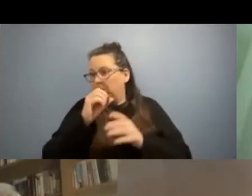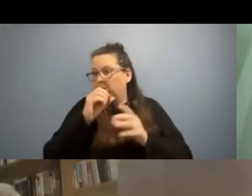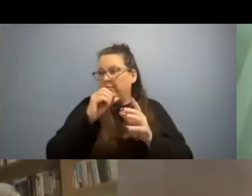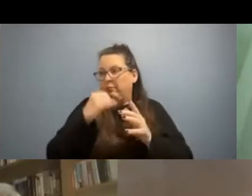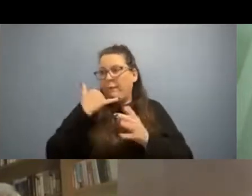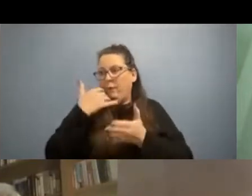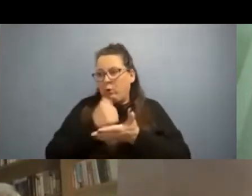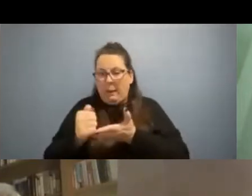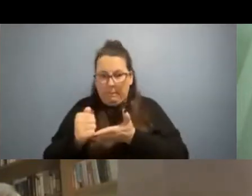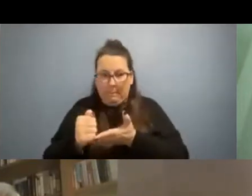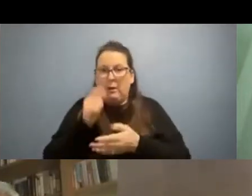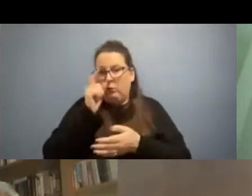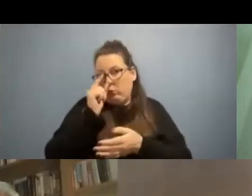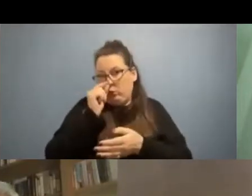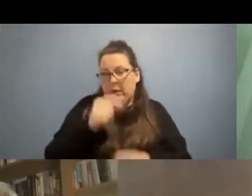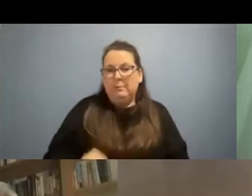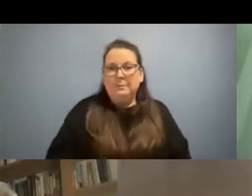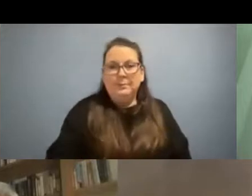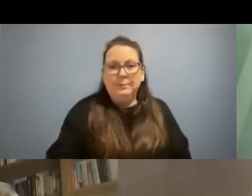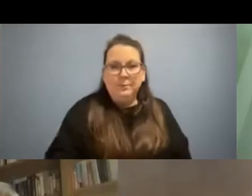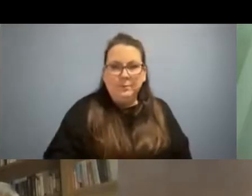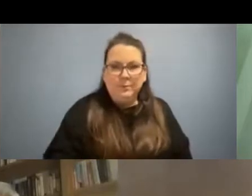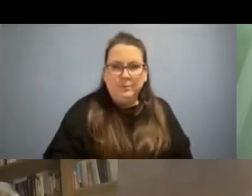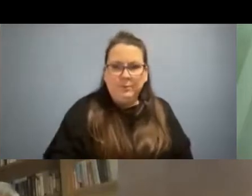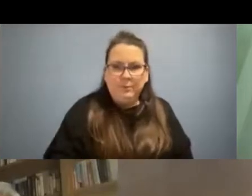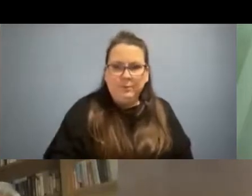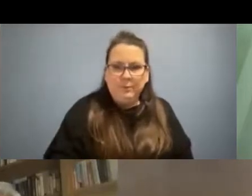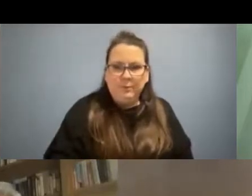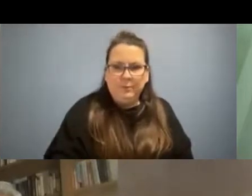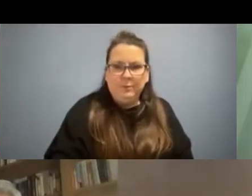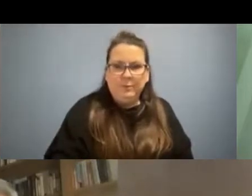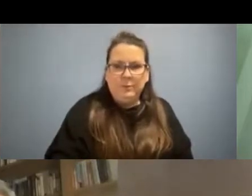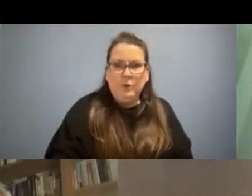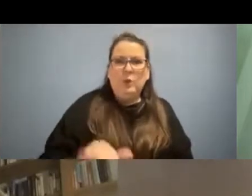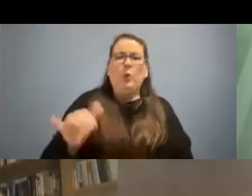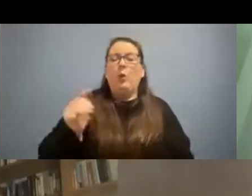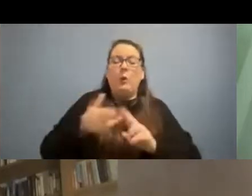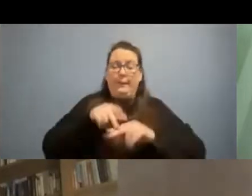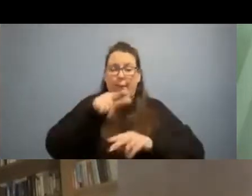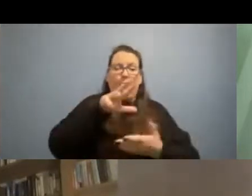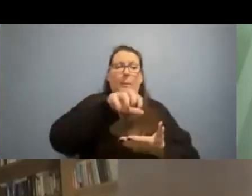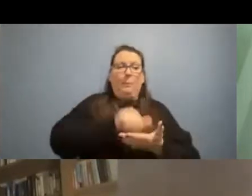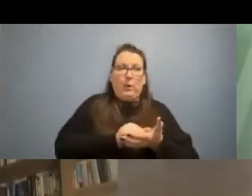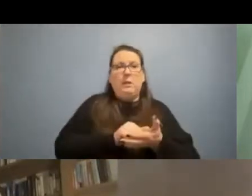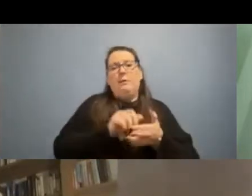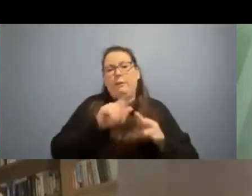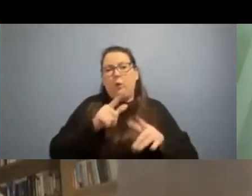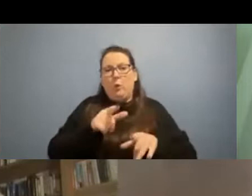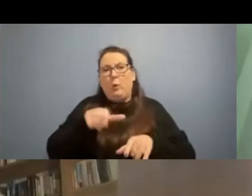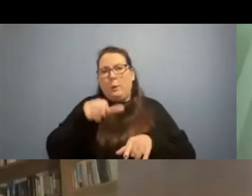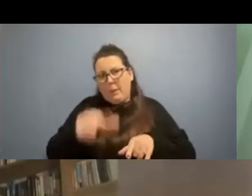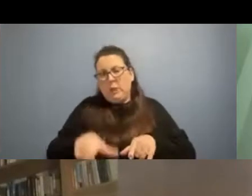book via the phone, or if you're booking on behalf of dependents and family